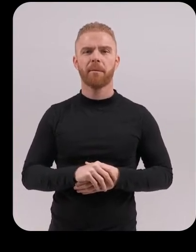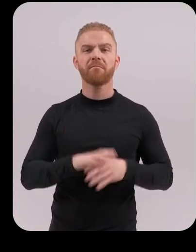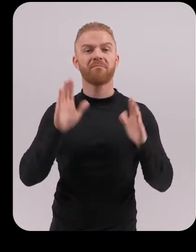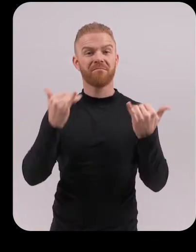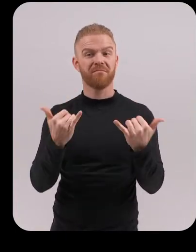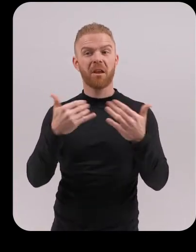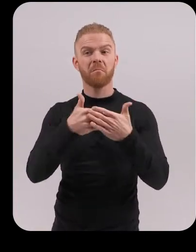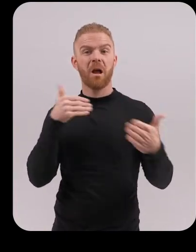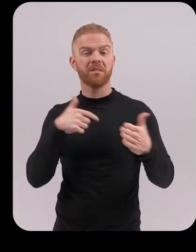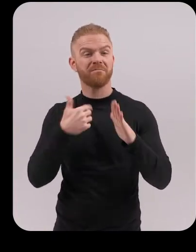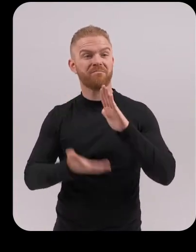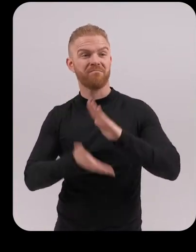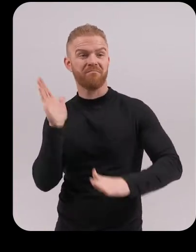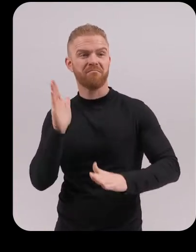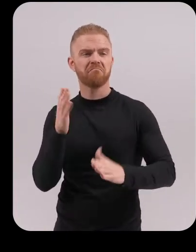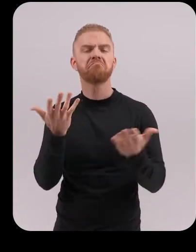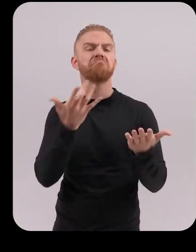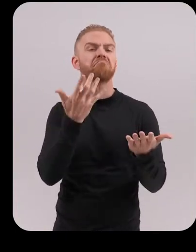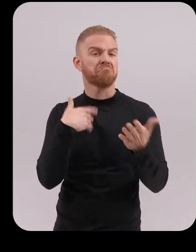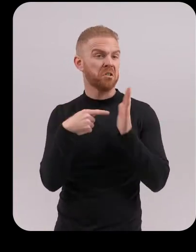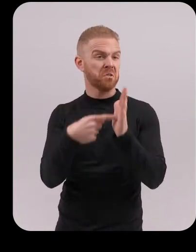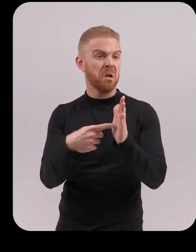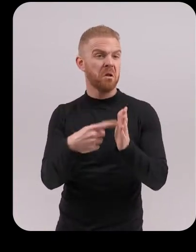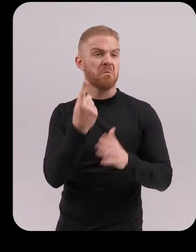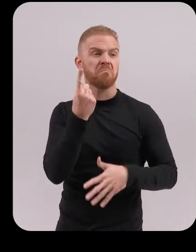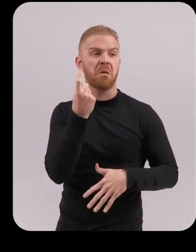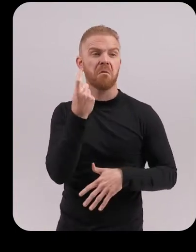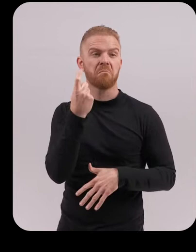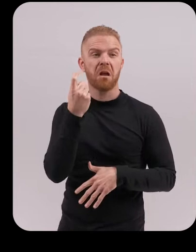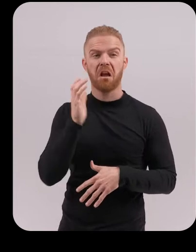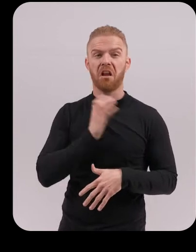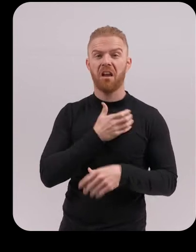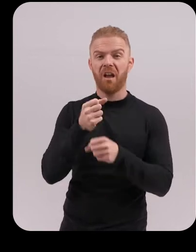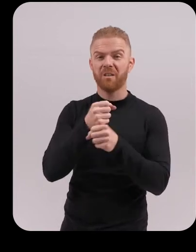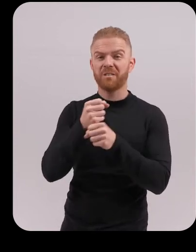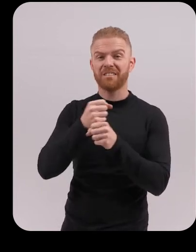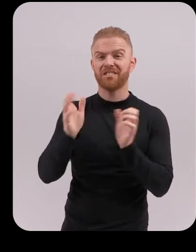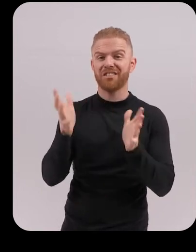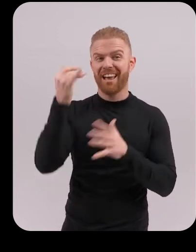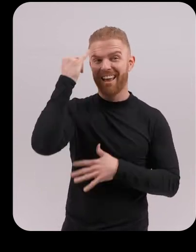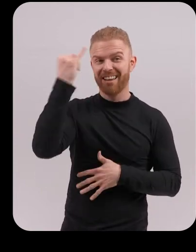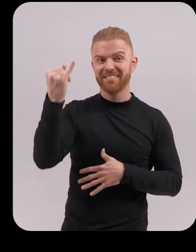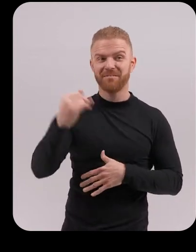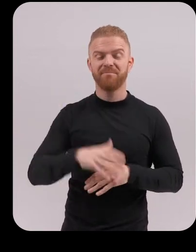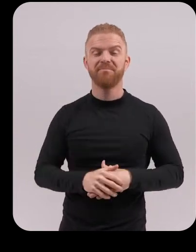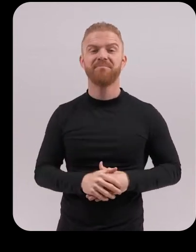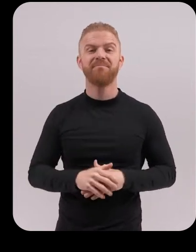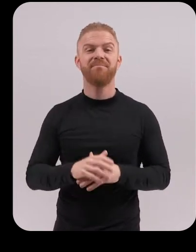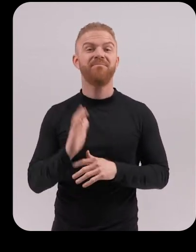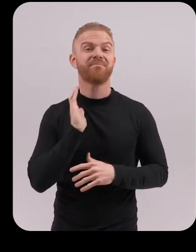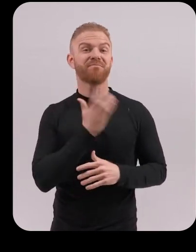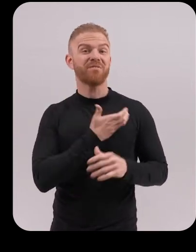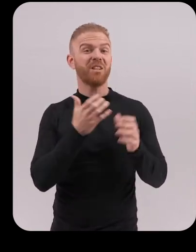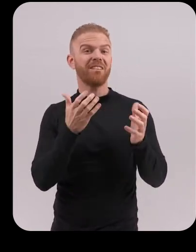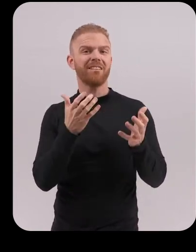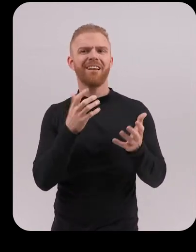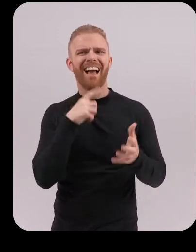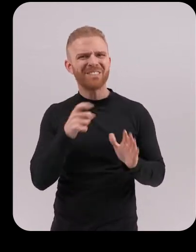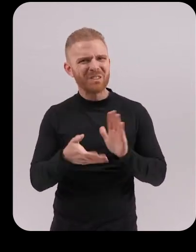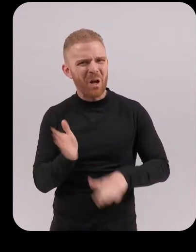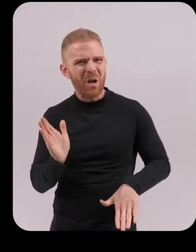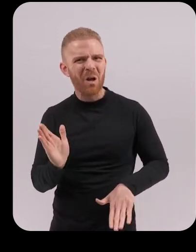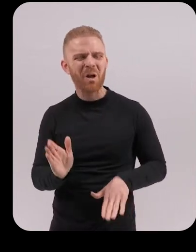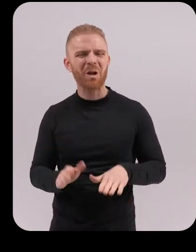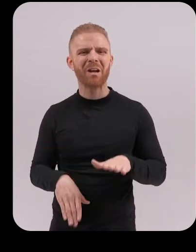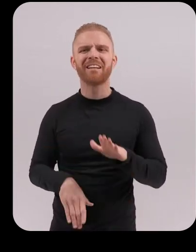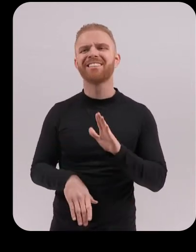before we go, how about we show you just one more of our coffee chat ideas? Do we have to go? Okay.